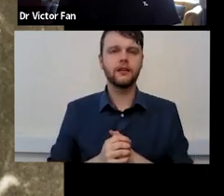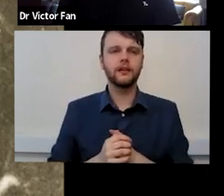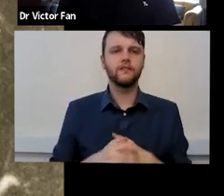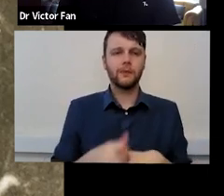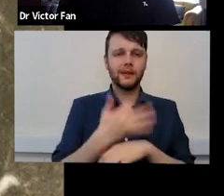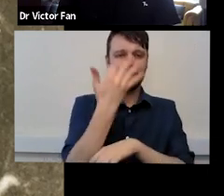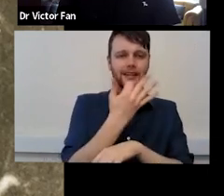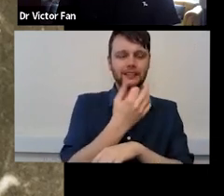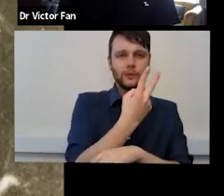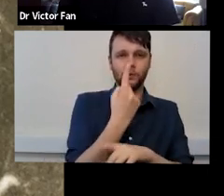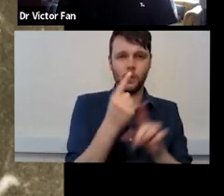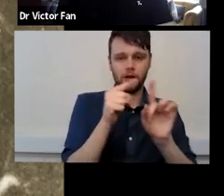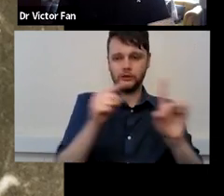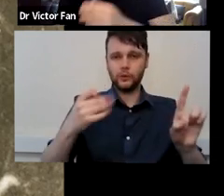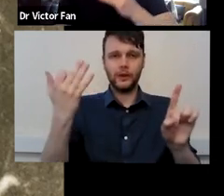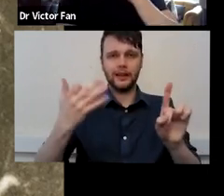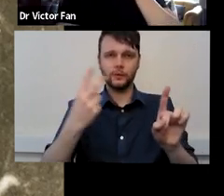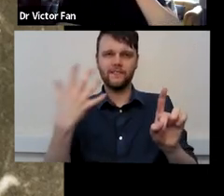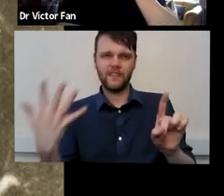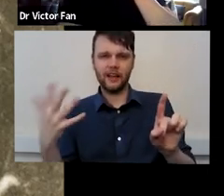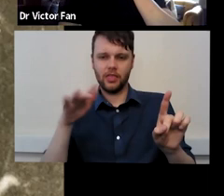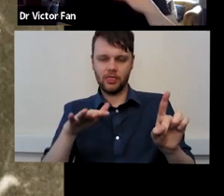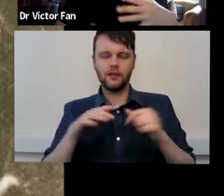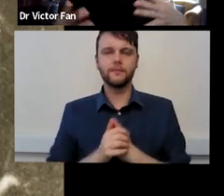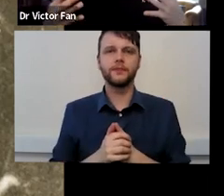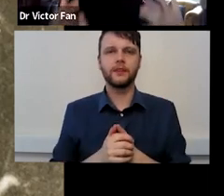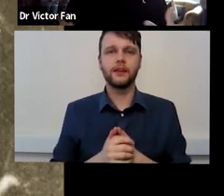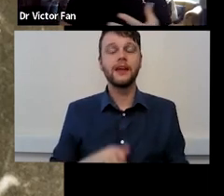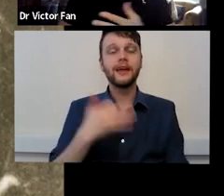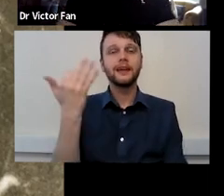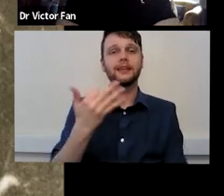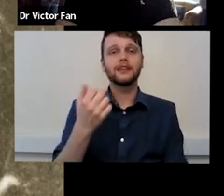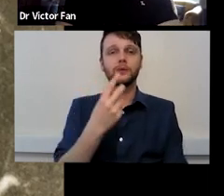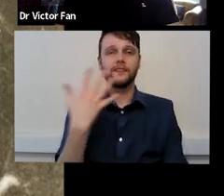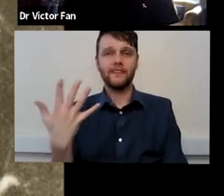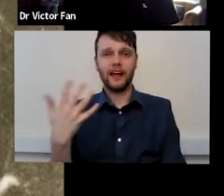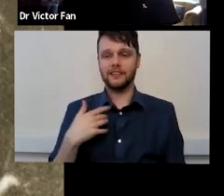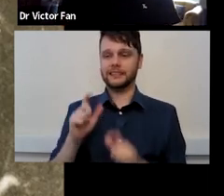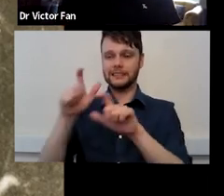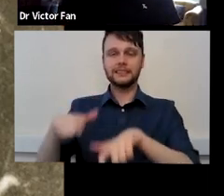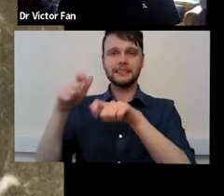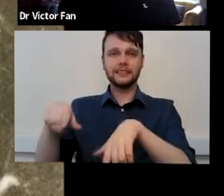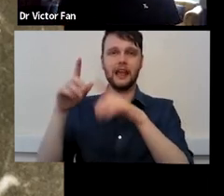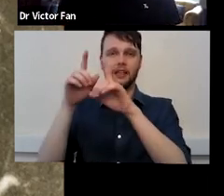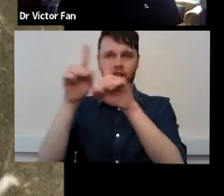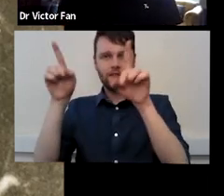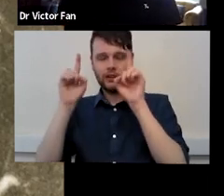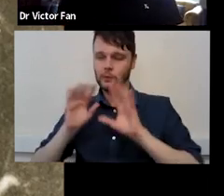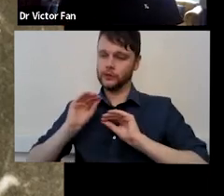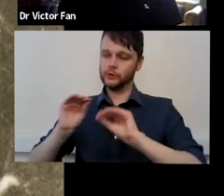to 1925. And in 1925, he stayed with the university to teach literature